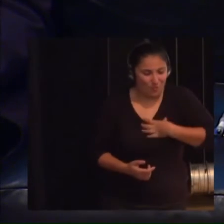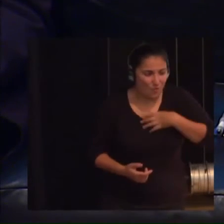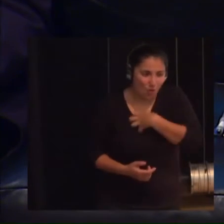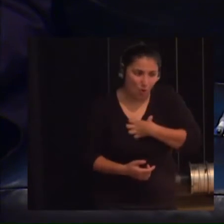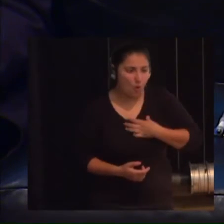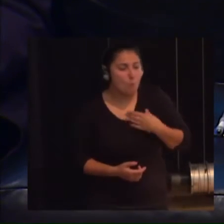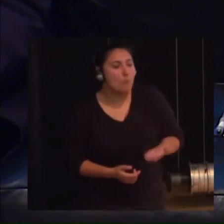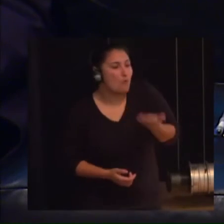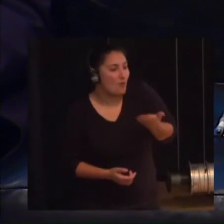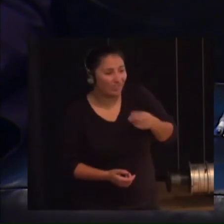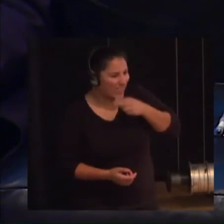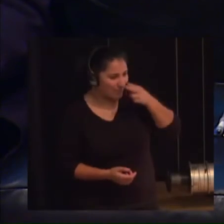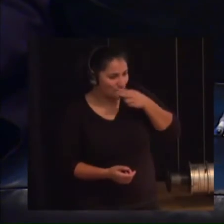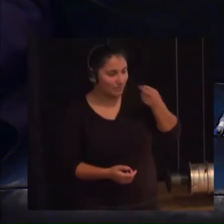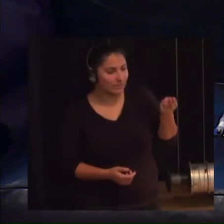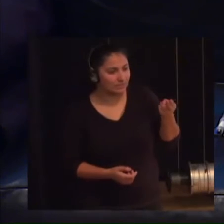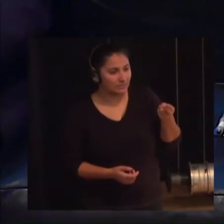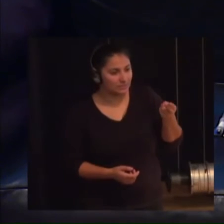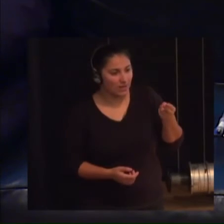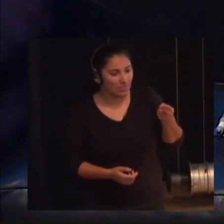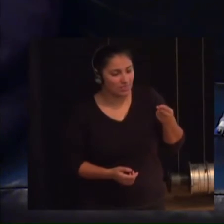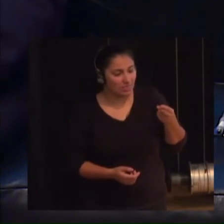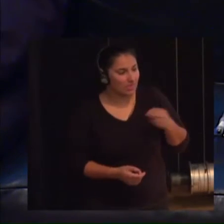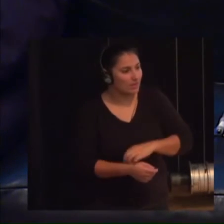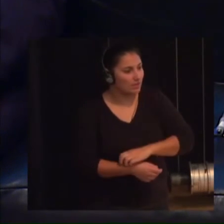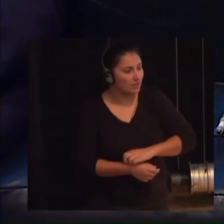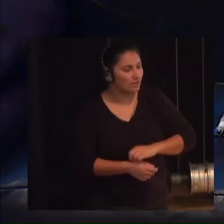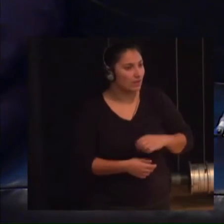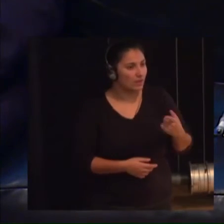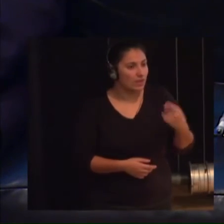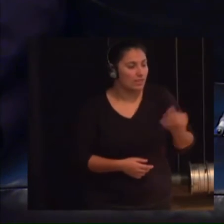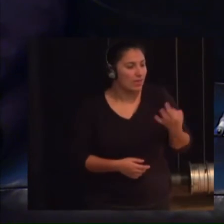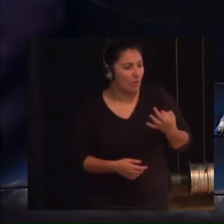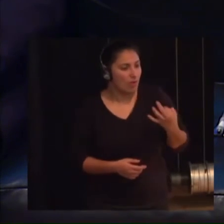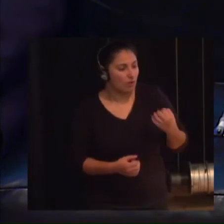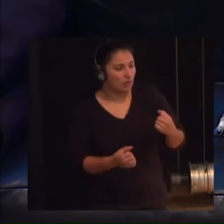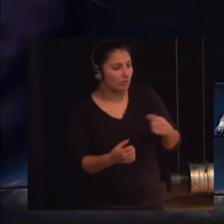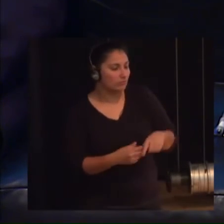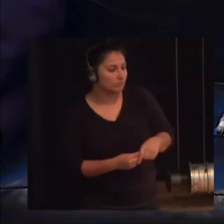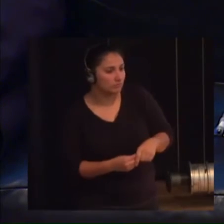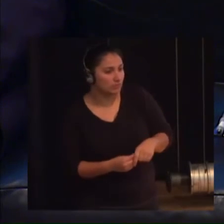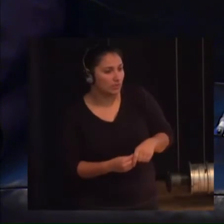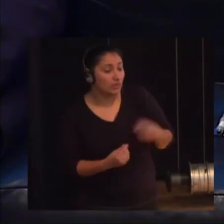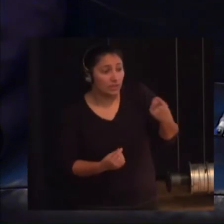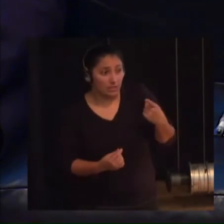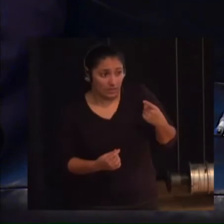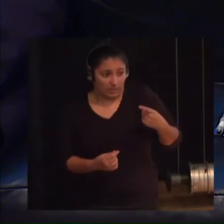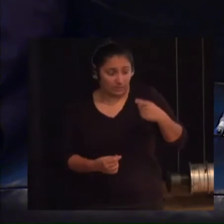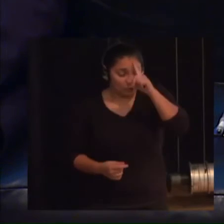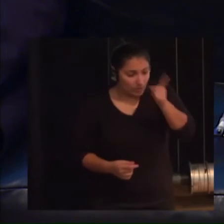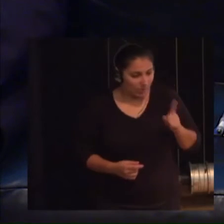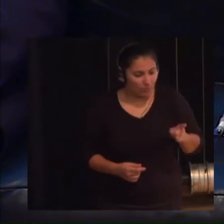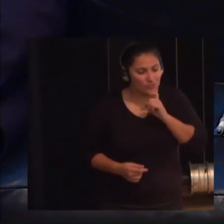all of this, to say, well, where do we go? Because we're really in uncharted territory. But I think there is a growing interest, and I certainly see that in the